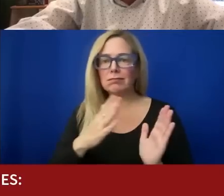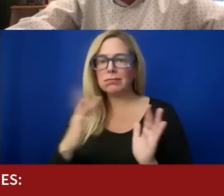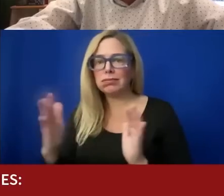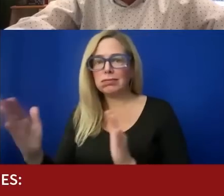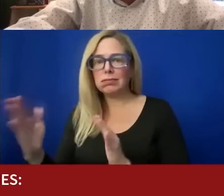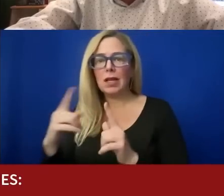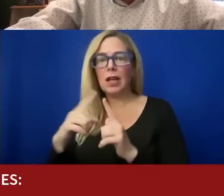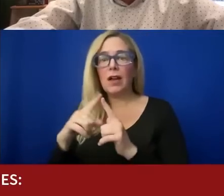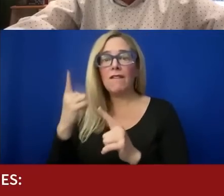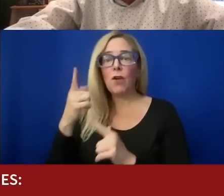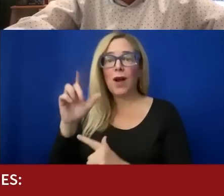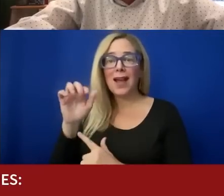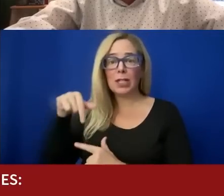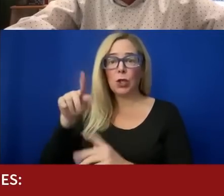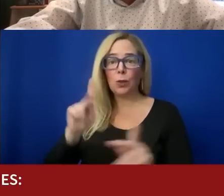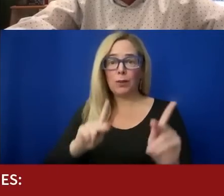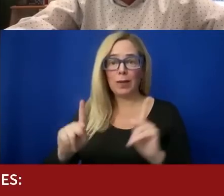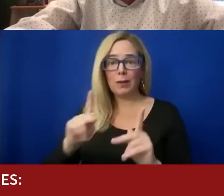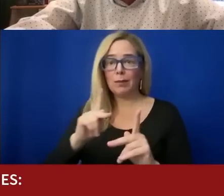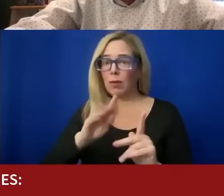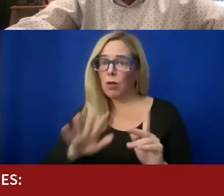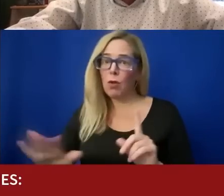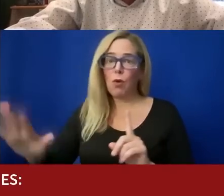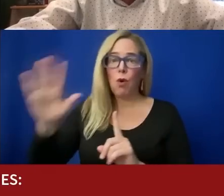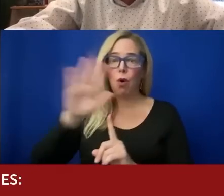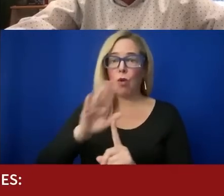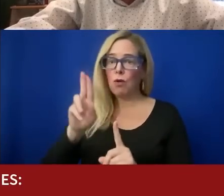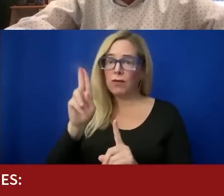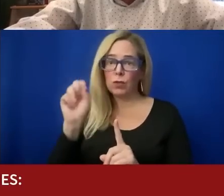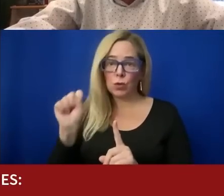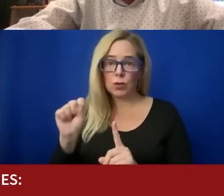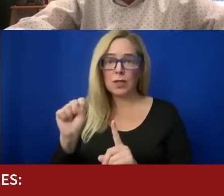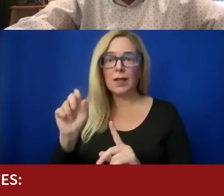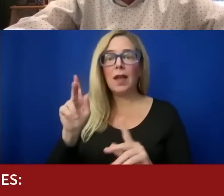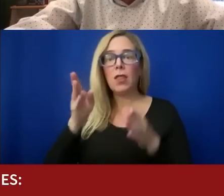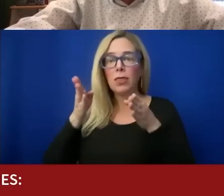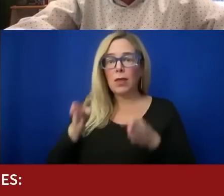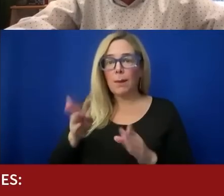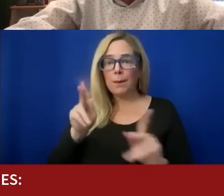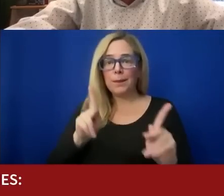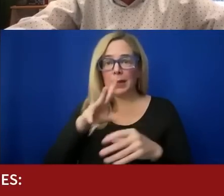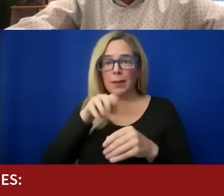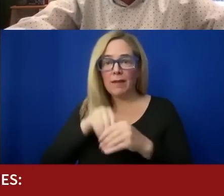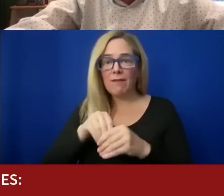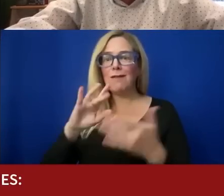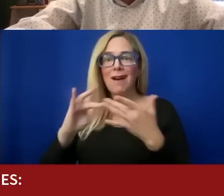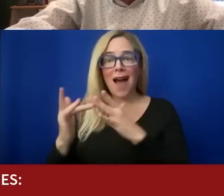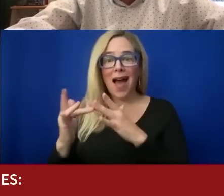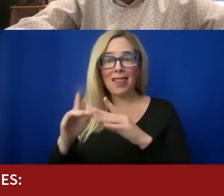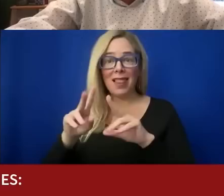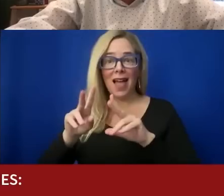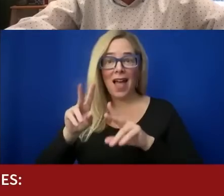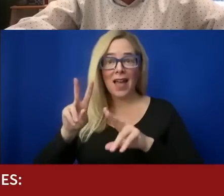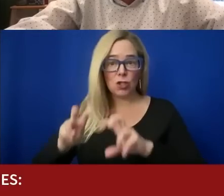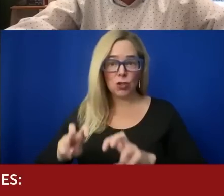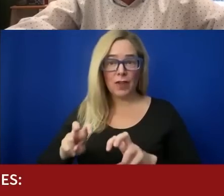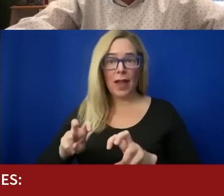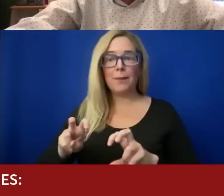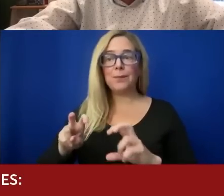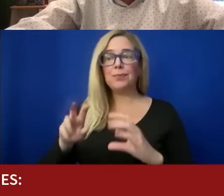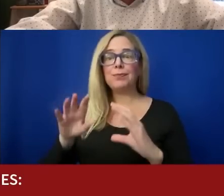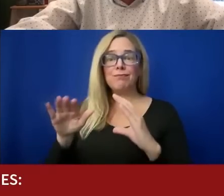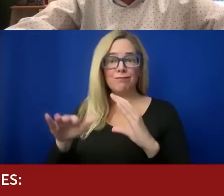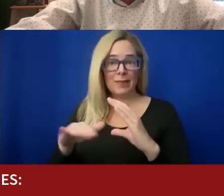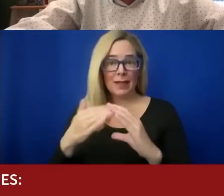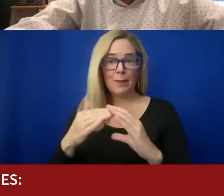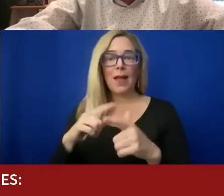people across the United States. Individuals participate in an online method. So it's an online survey that gets sent to them and participants